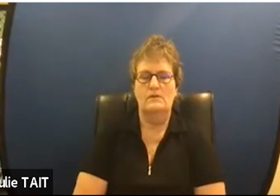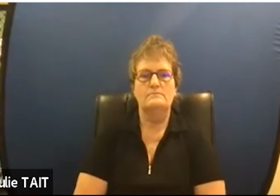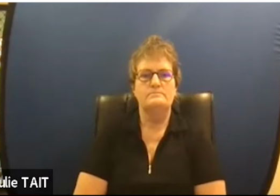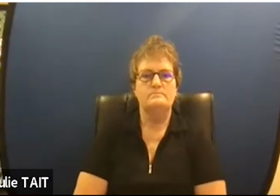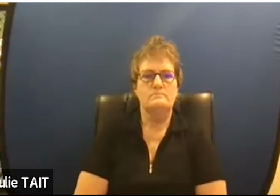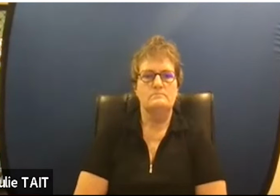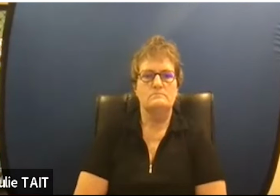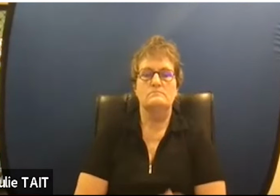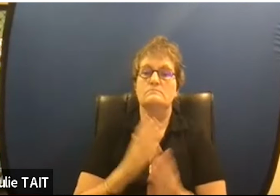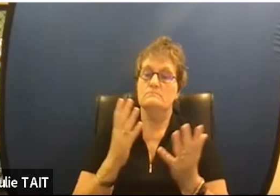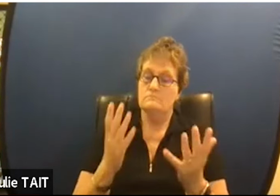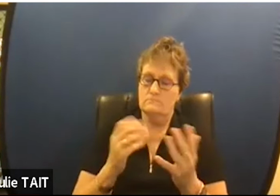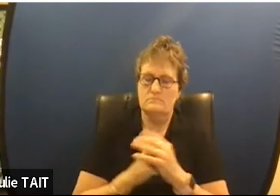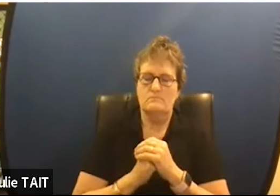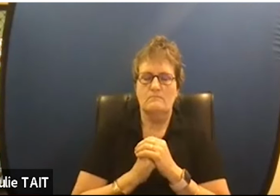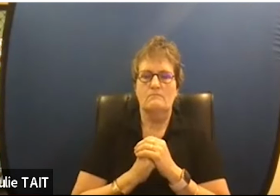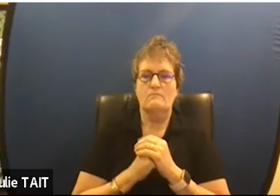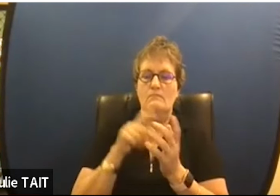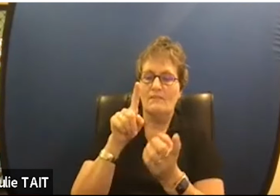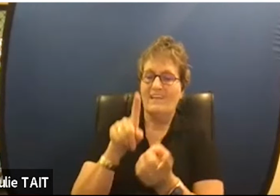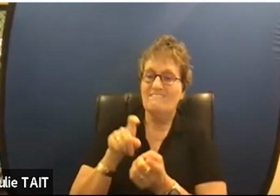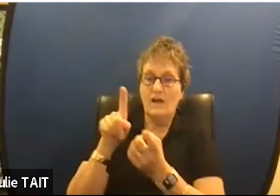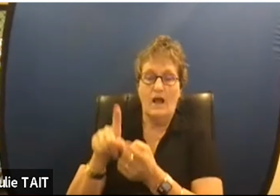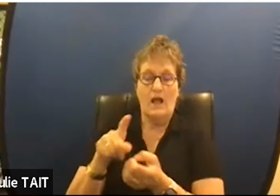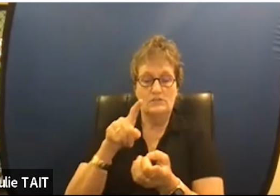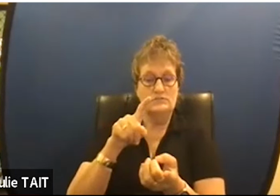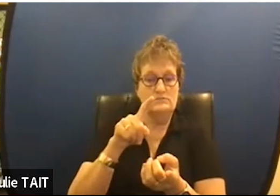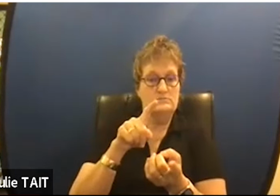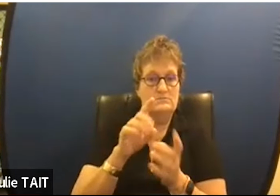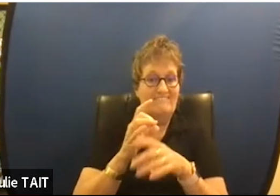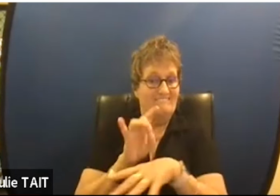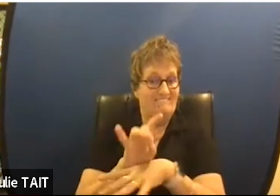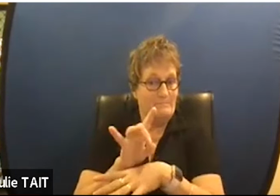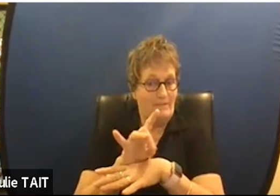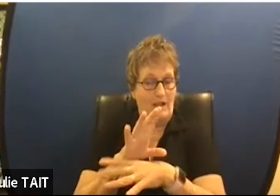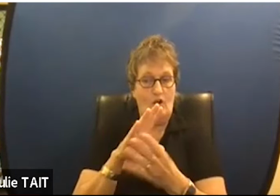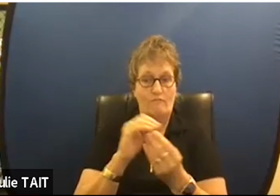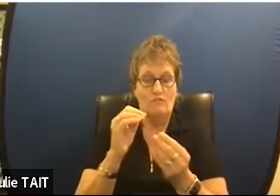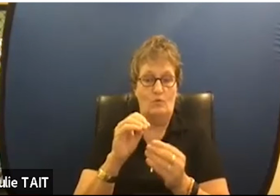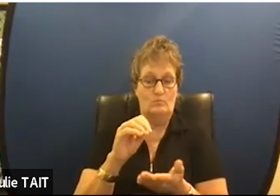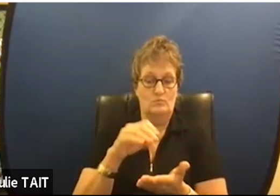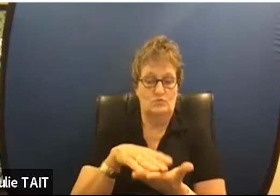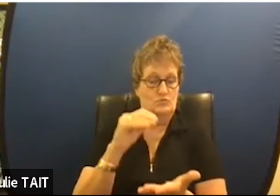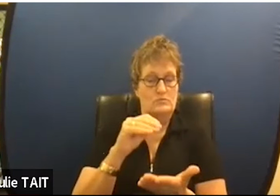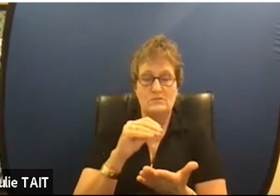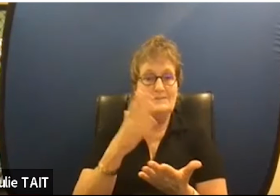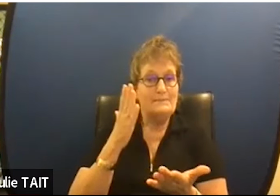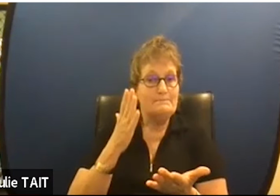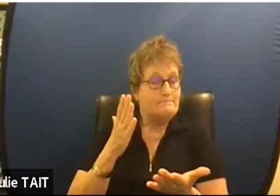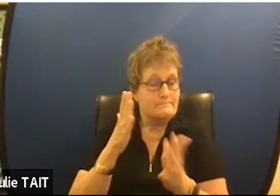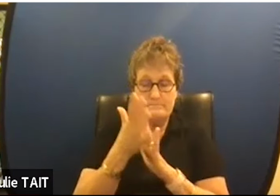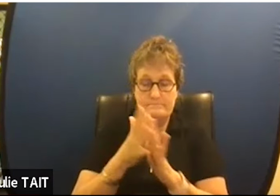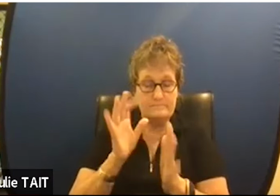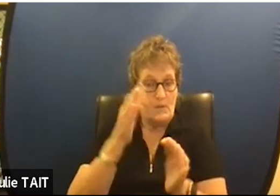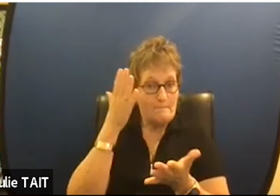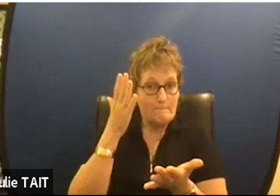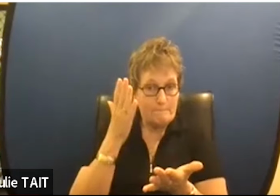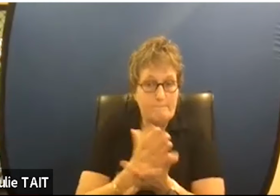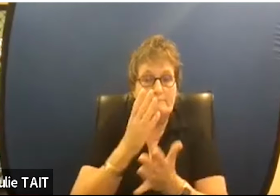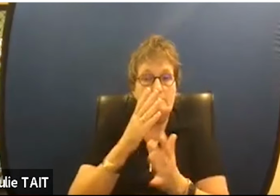Okay, so inviting feedback from university students does not guarantee that they will feel heard. Just as defining our campus